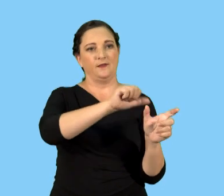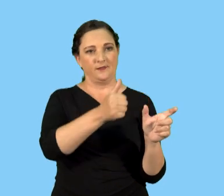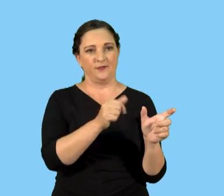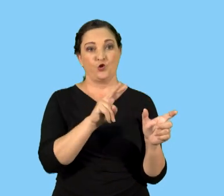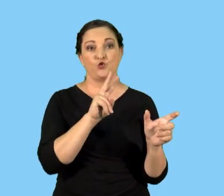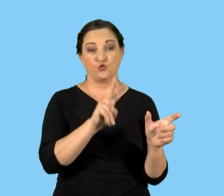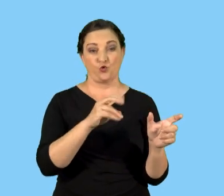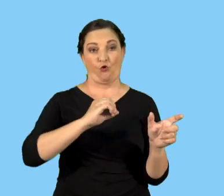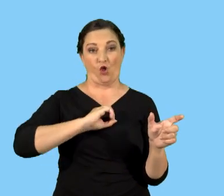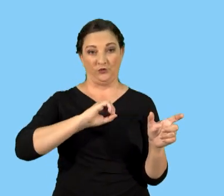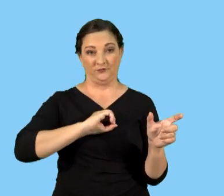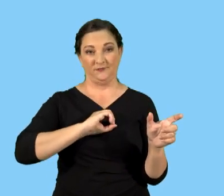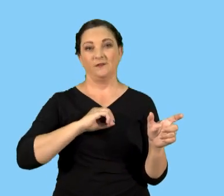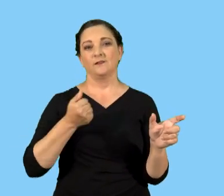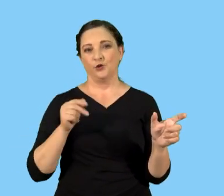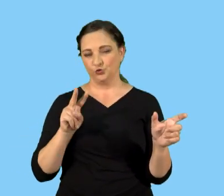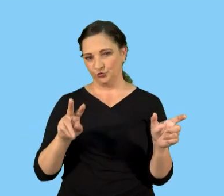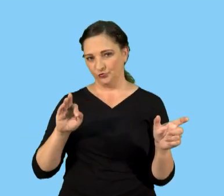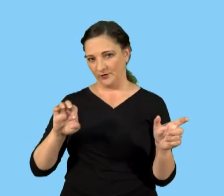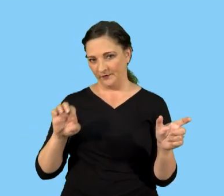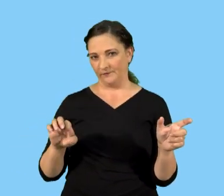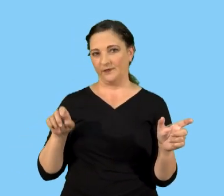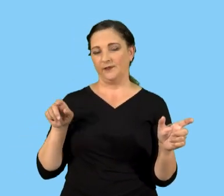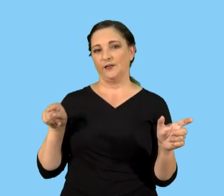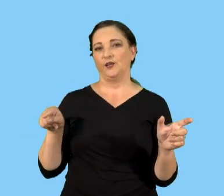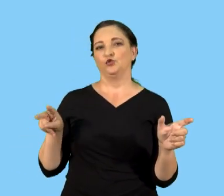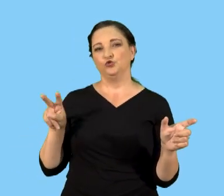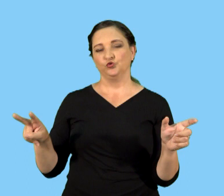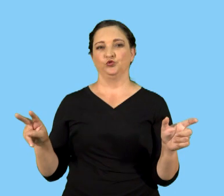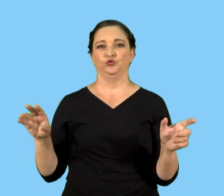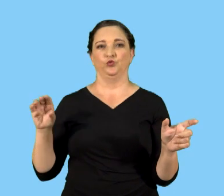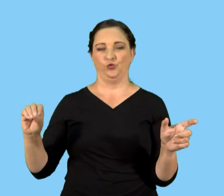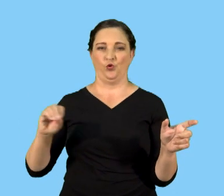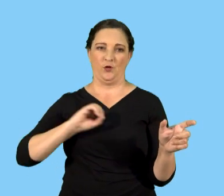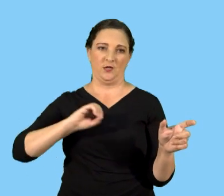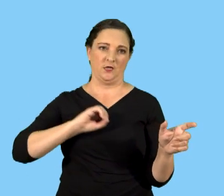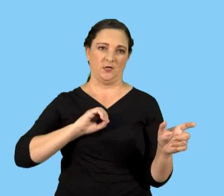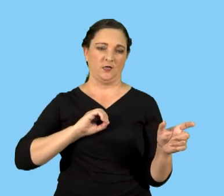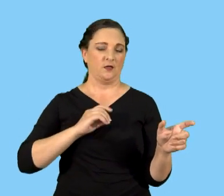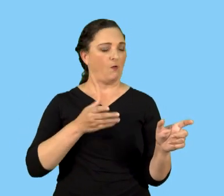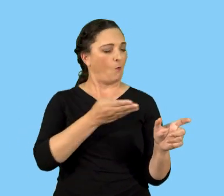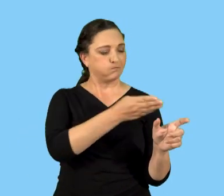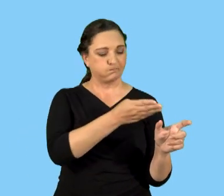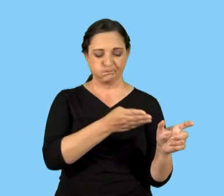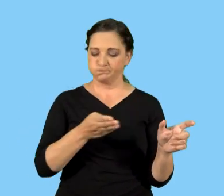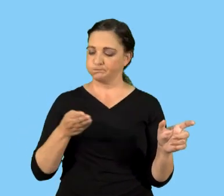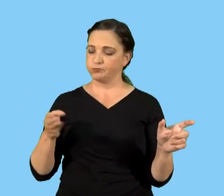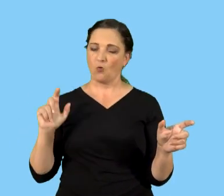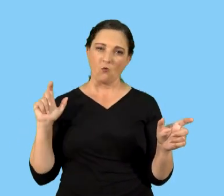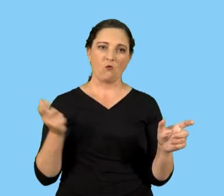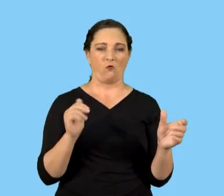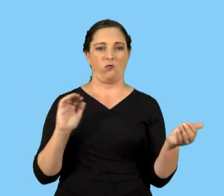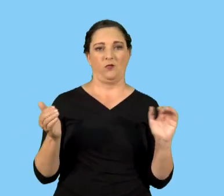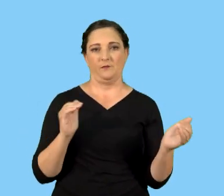2 oxygen, and then we have 2 Fe this side, and 2 oxygen on the right-hand side. So we can see that all the atoms